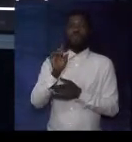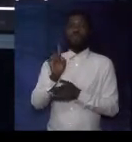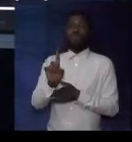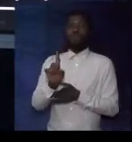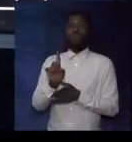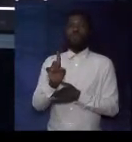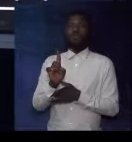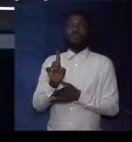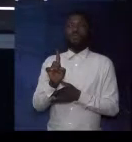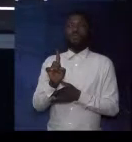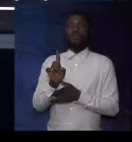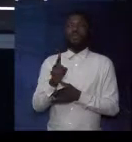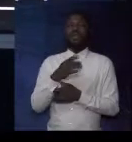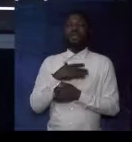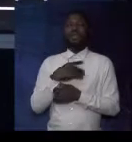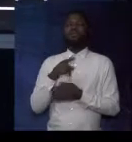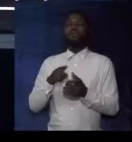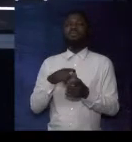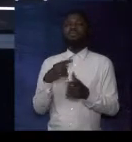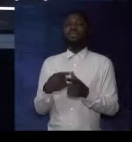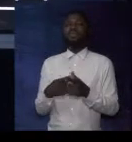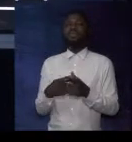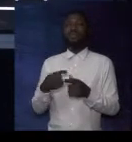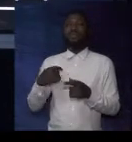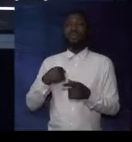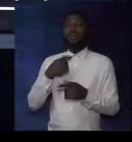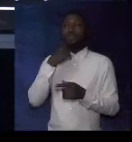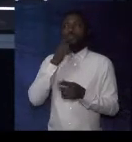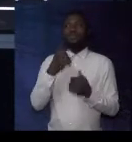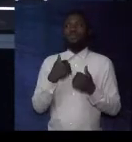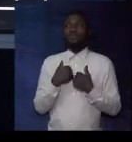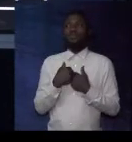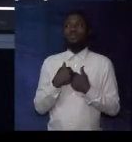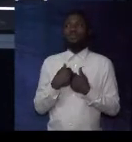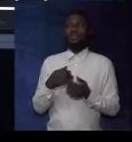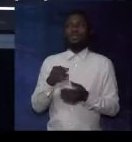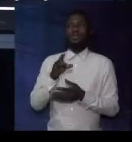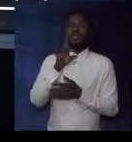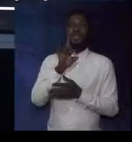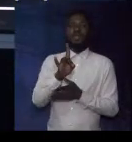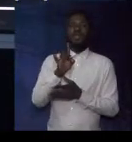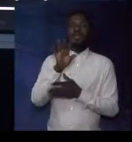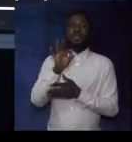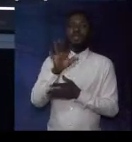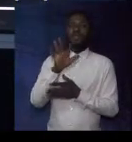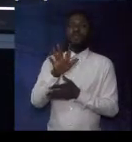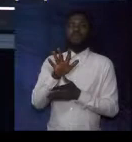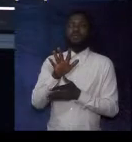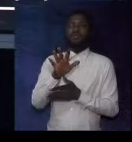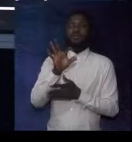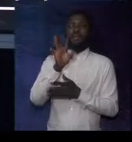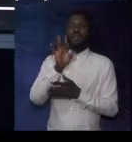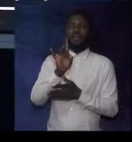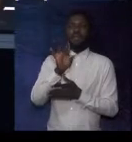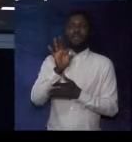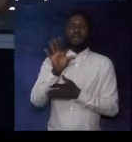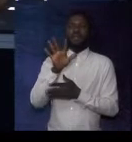must put 291 here. And then we must have 895